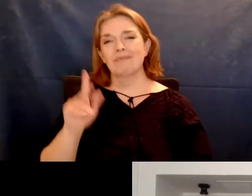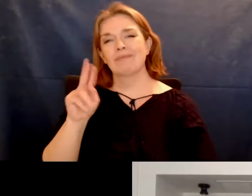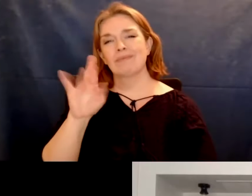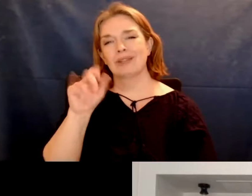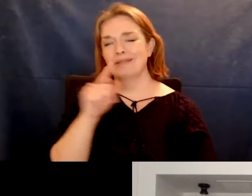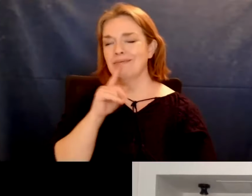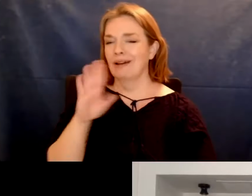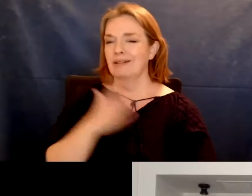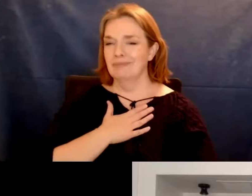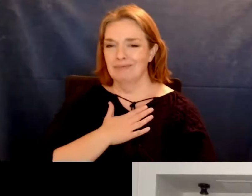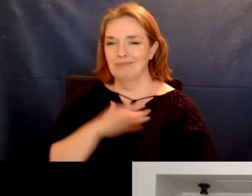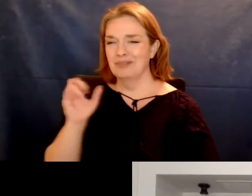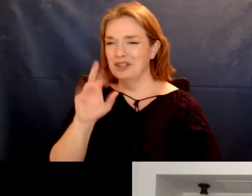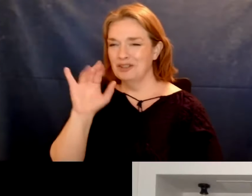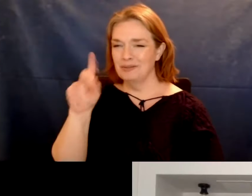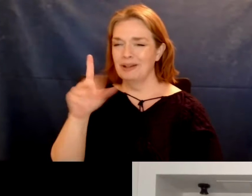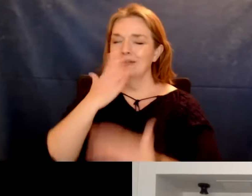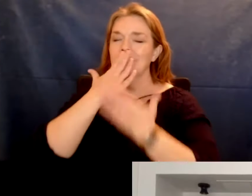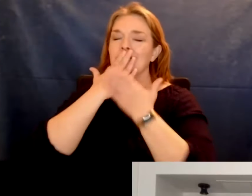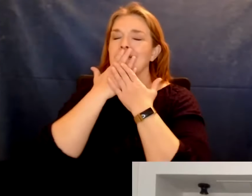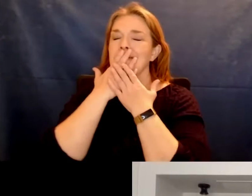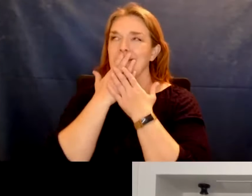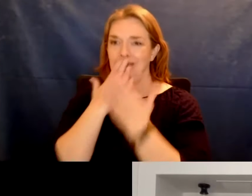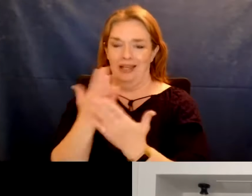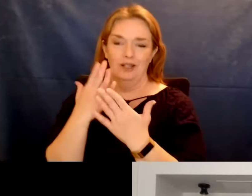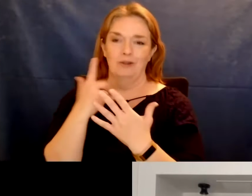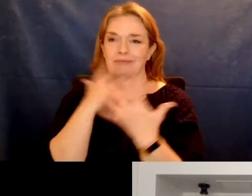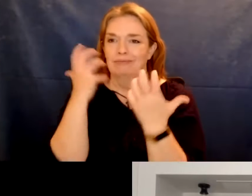Jerriod. It's amazing